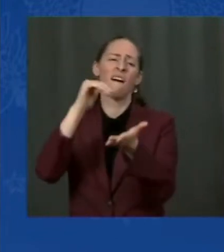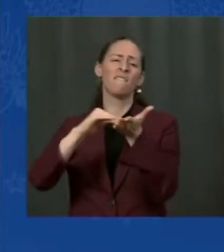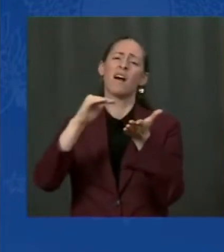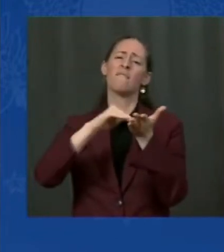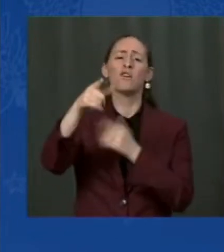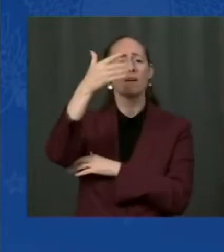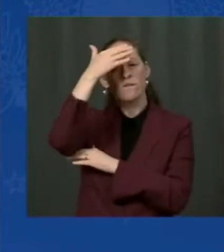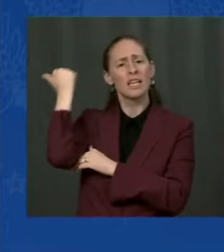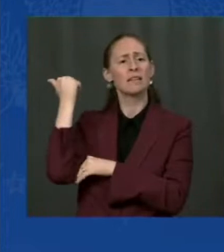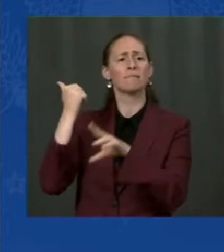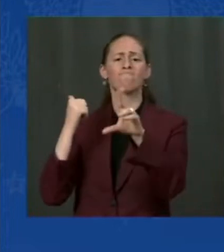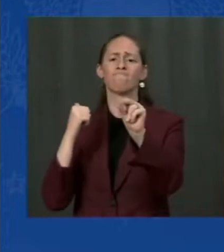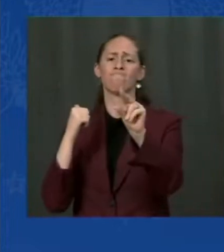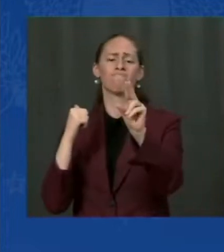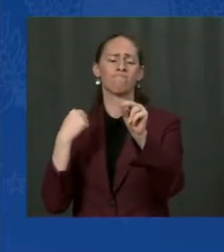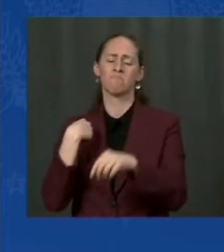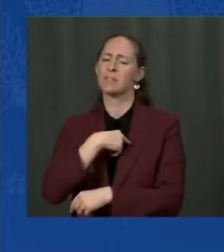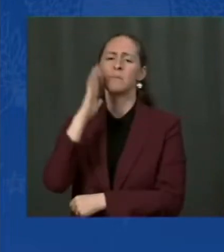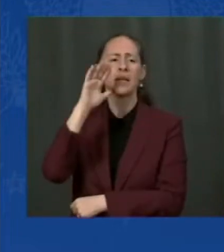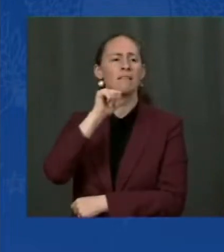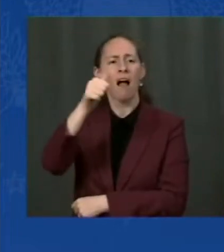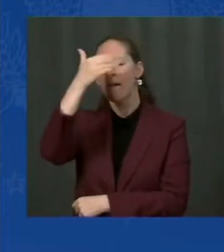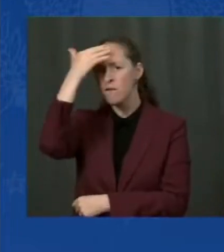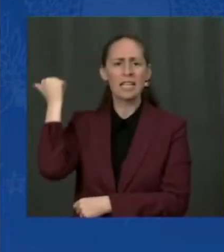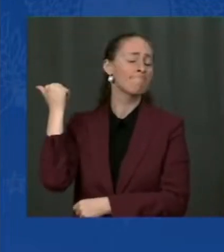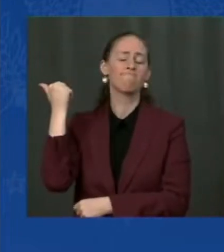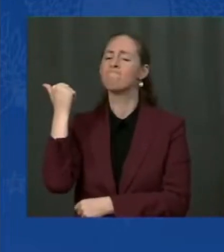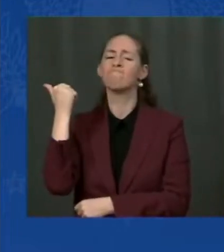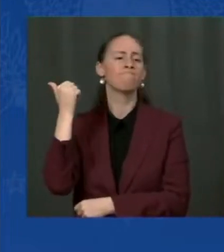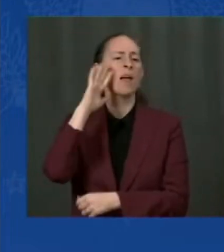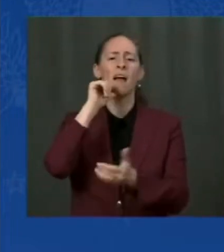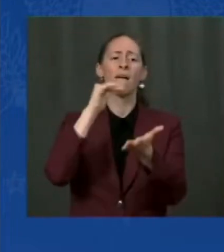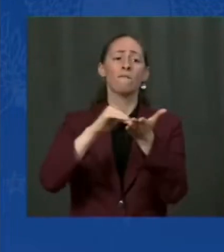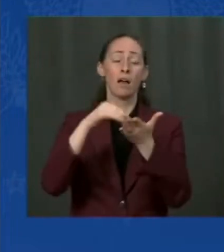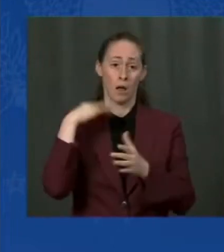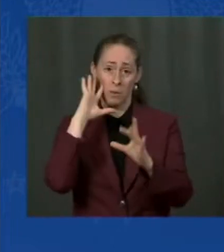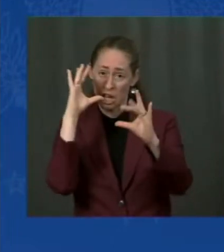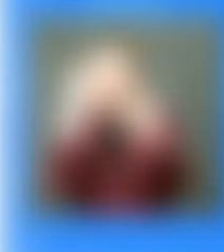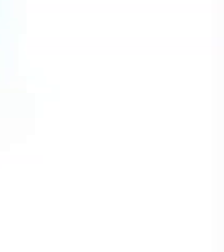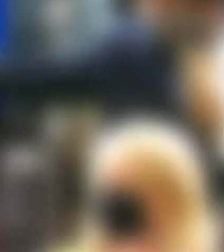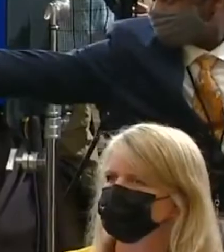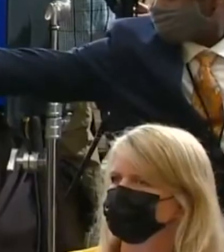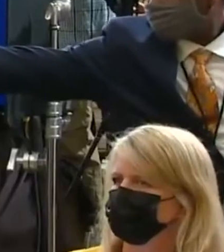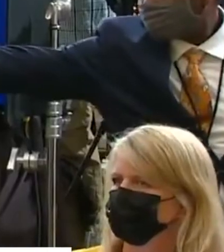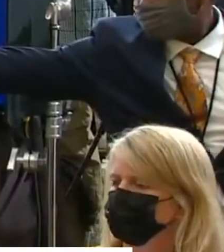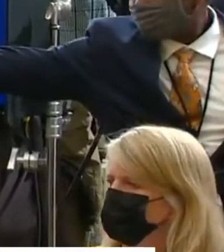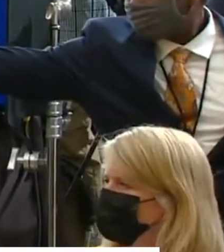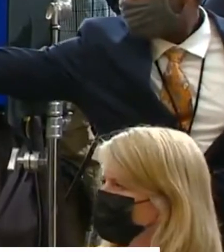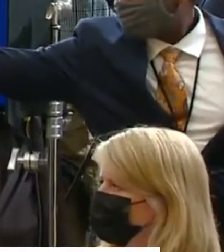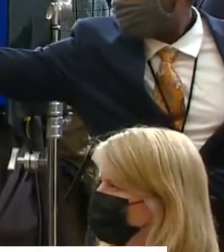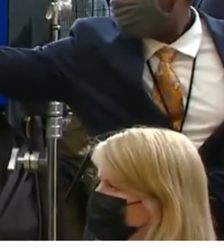not forget. We will hunt you down and make you pay. There has not been a